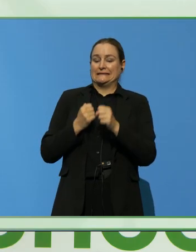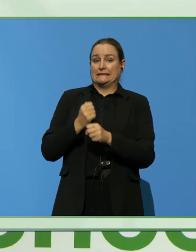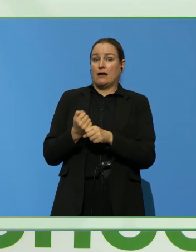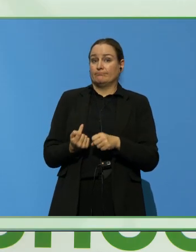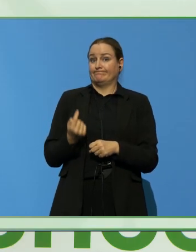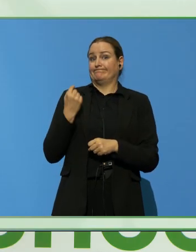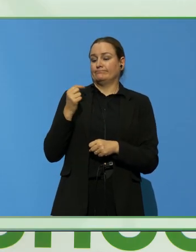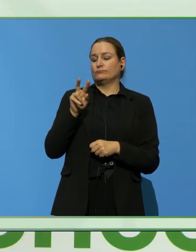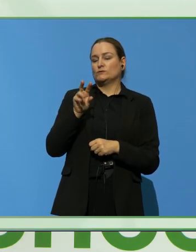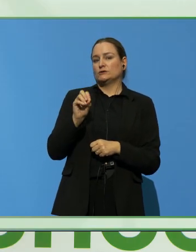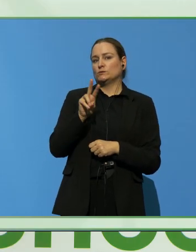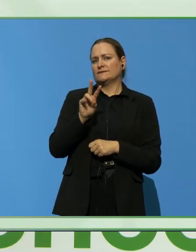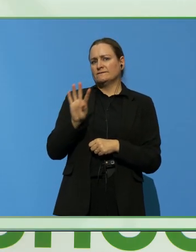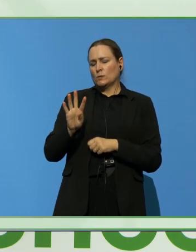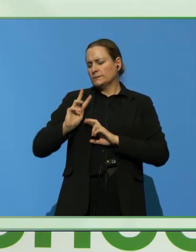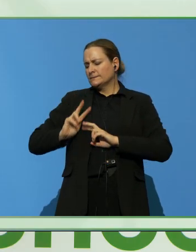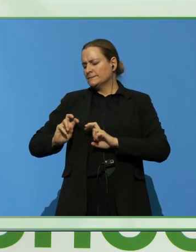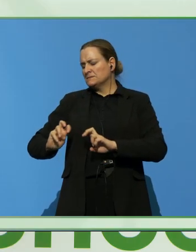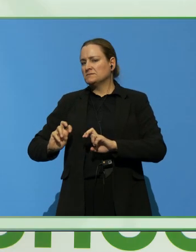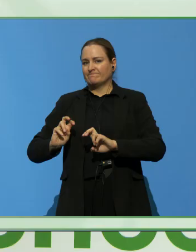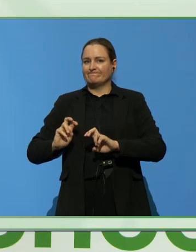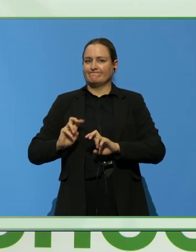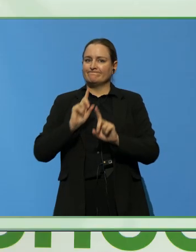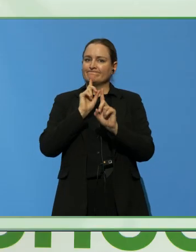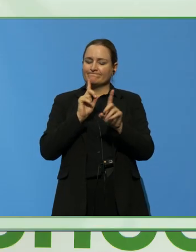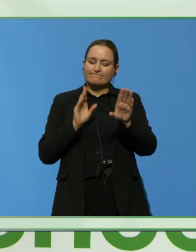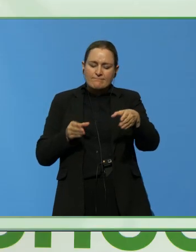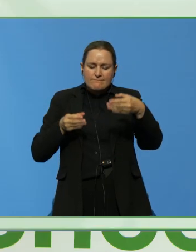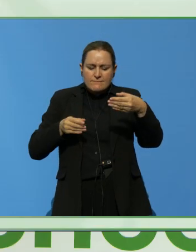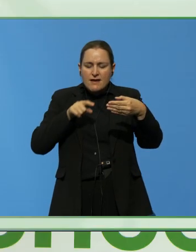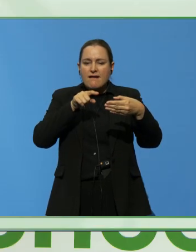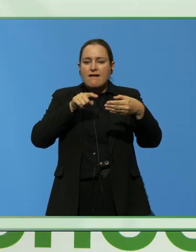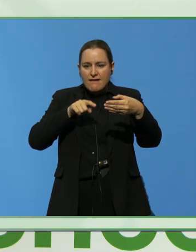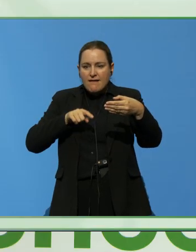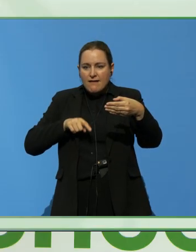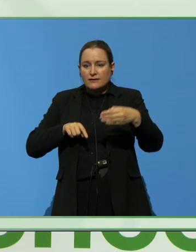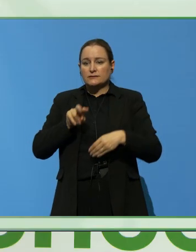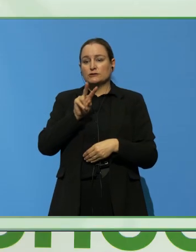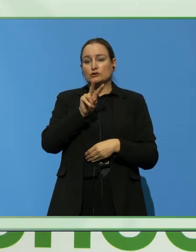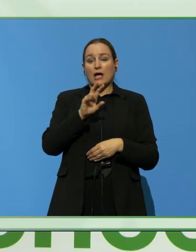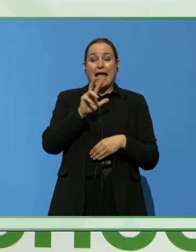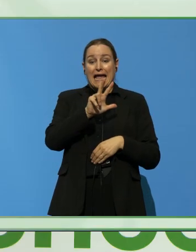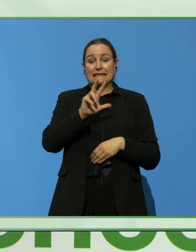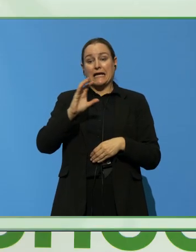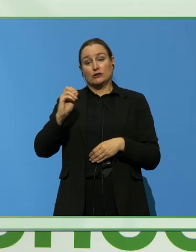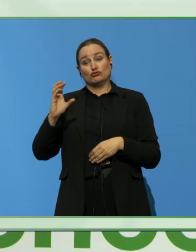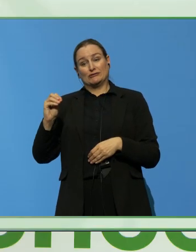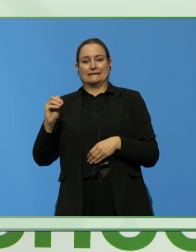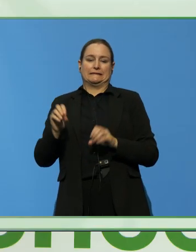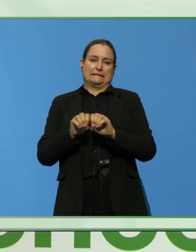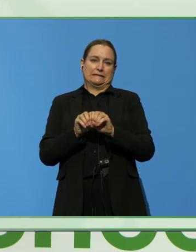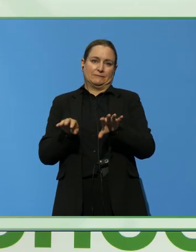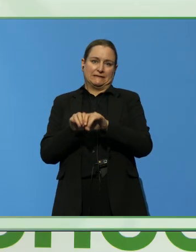what nearly 800 media professionals covering environmental and climate issues